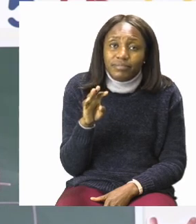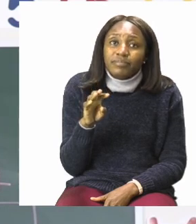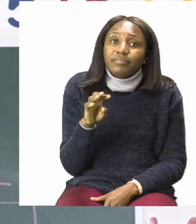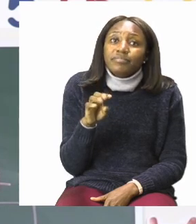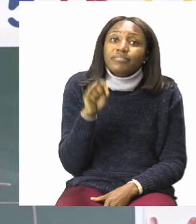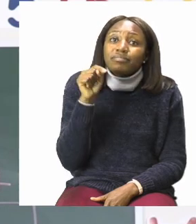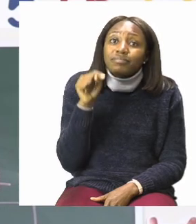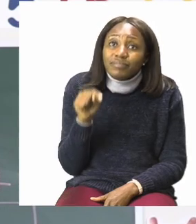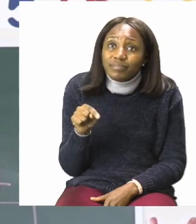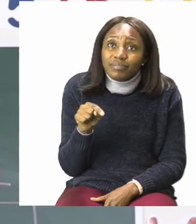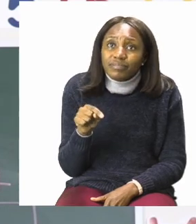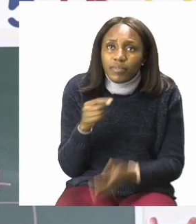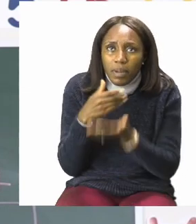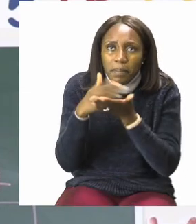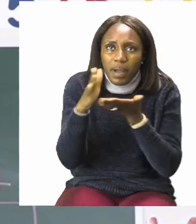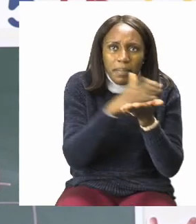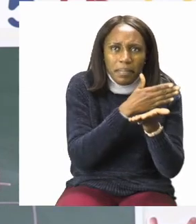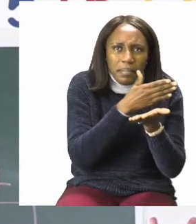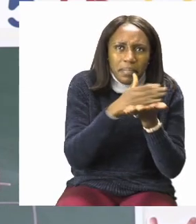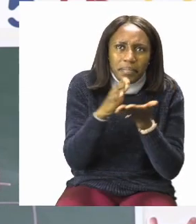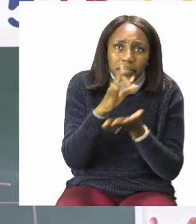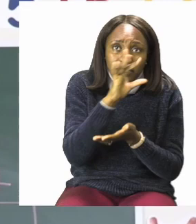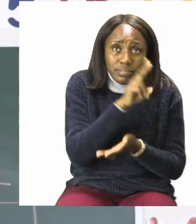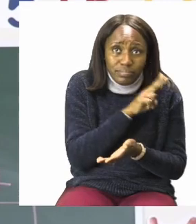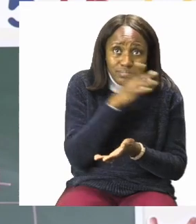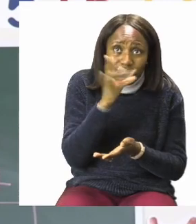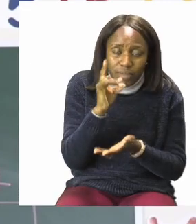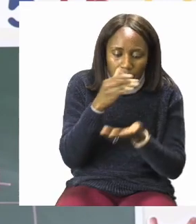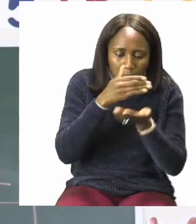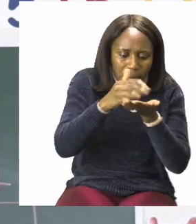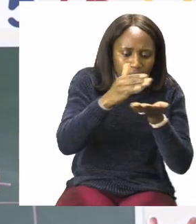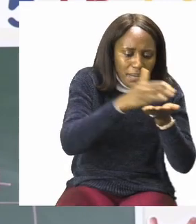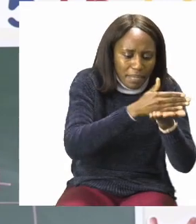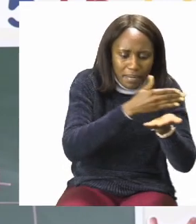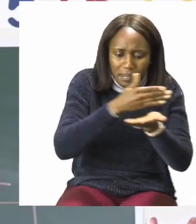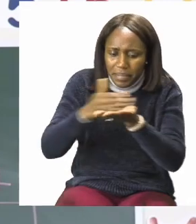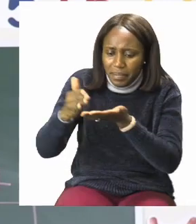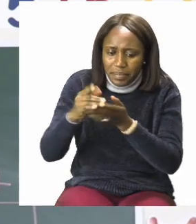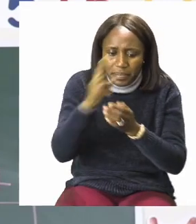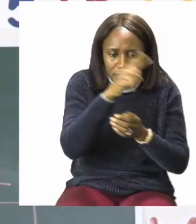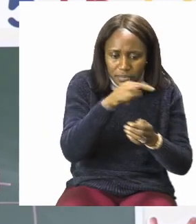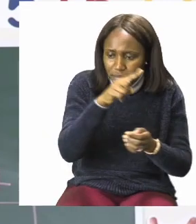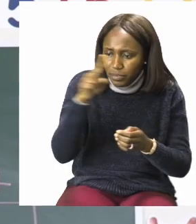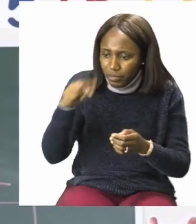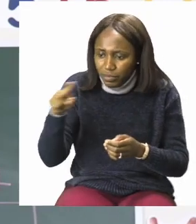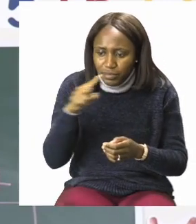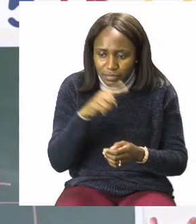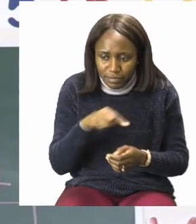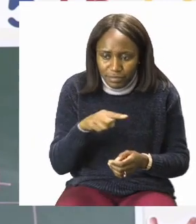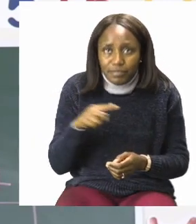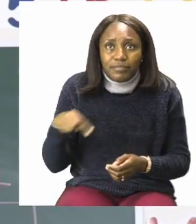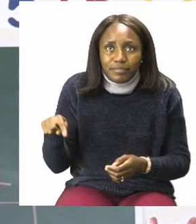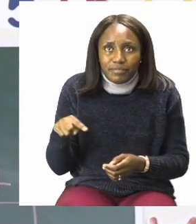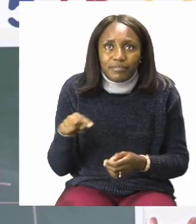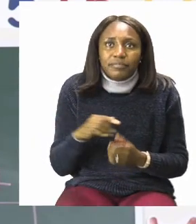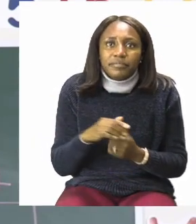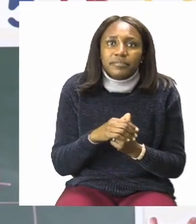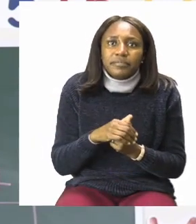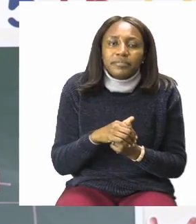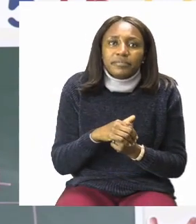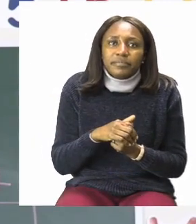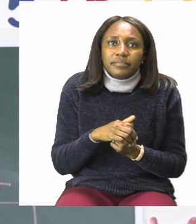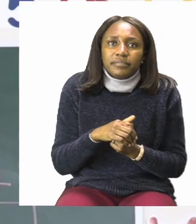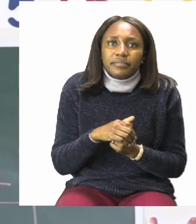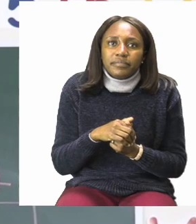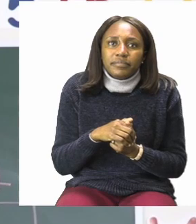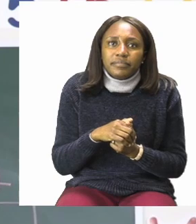you share 28 things inside each of the sets equally. So it's as